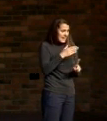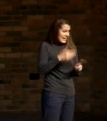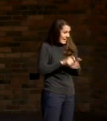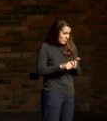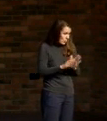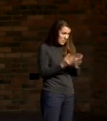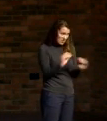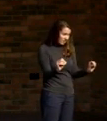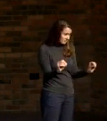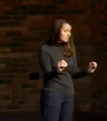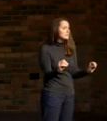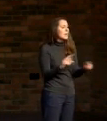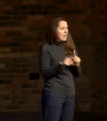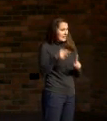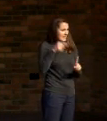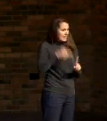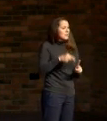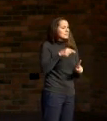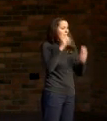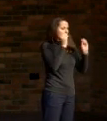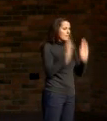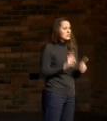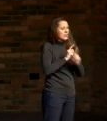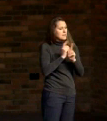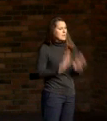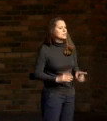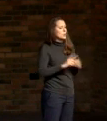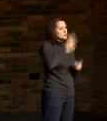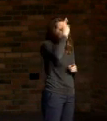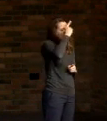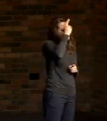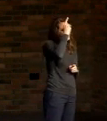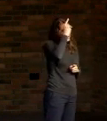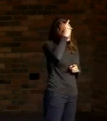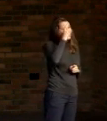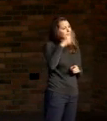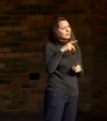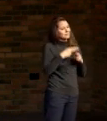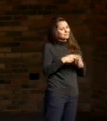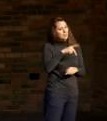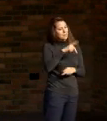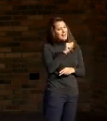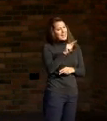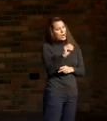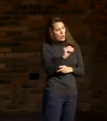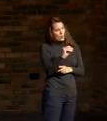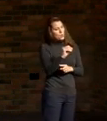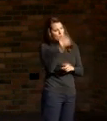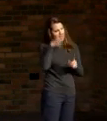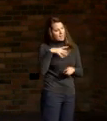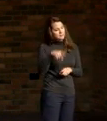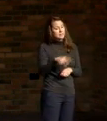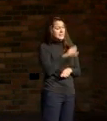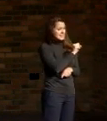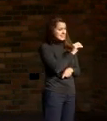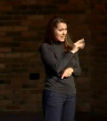book, was professor and mentor to a philosopher known as Plato. And it was